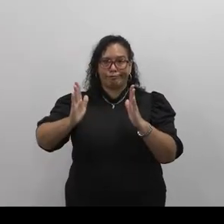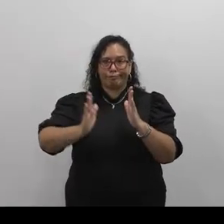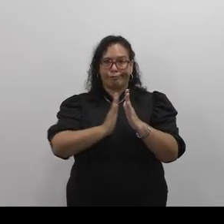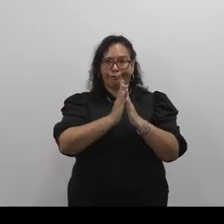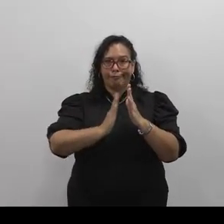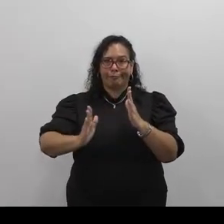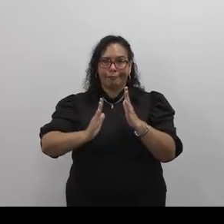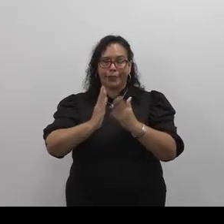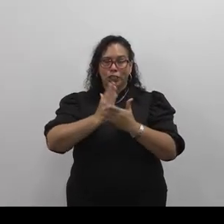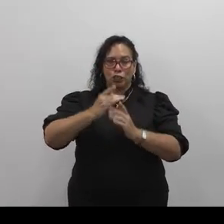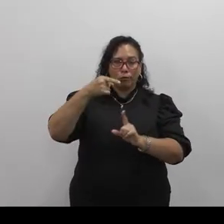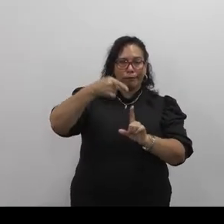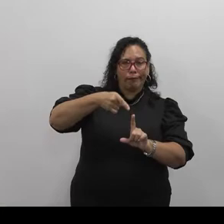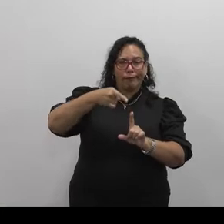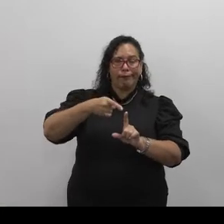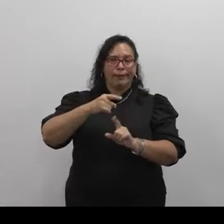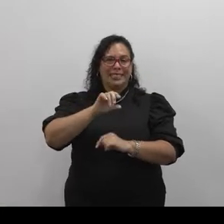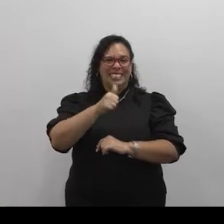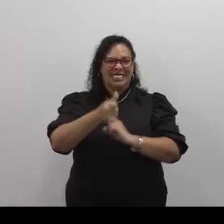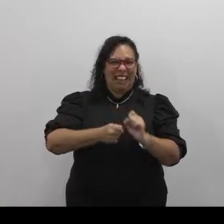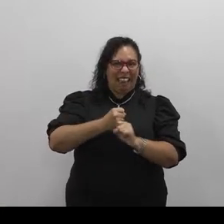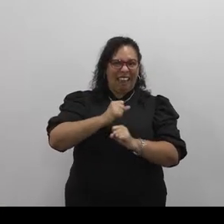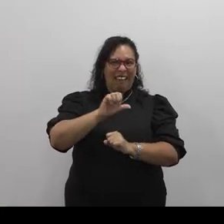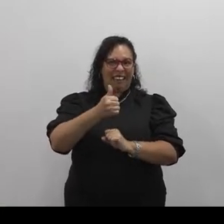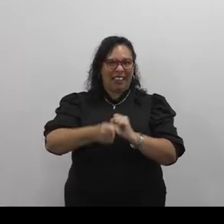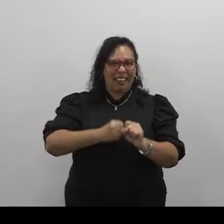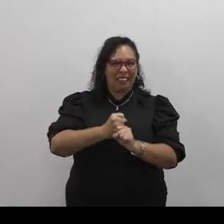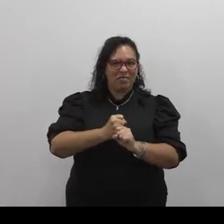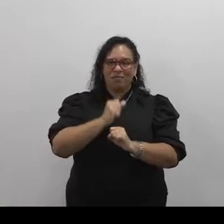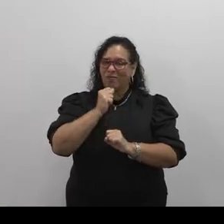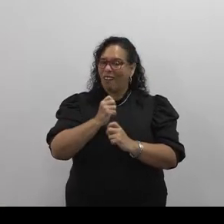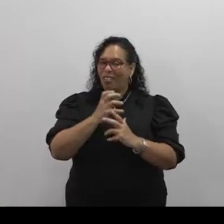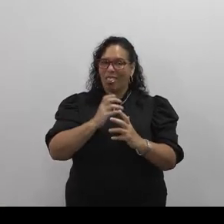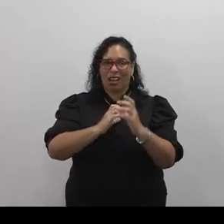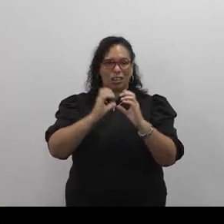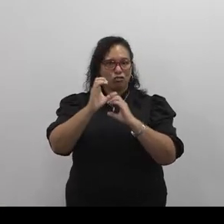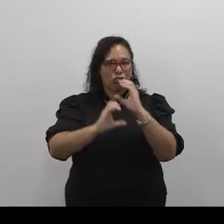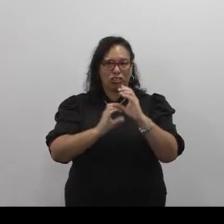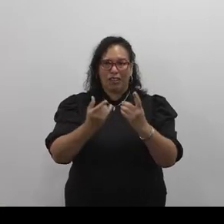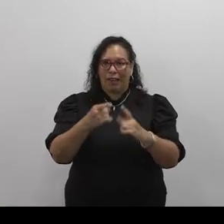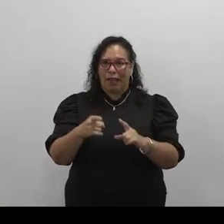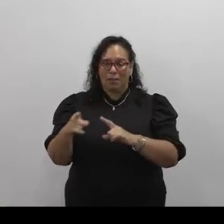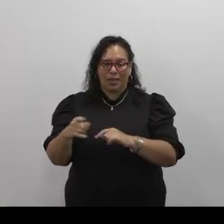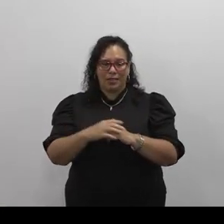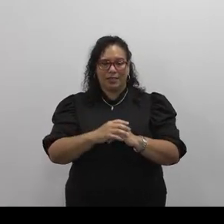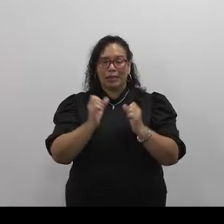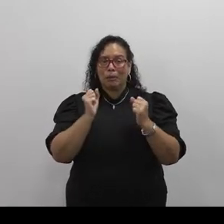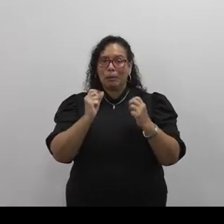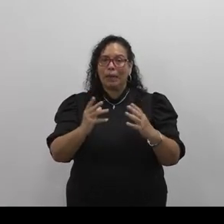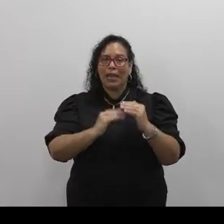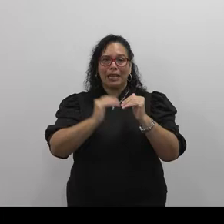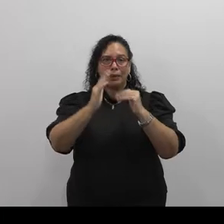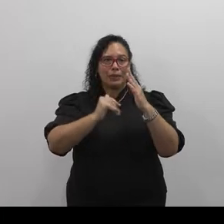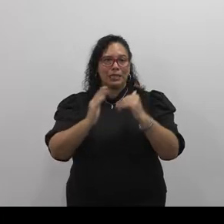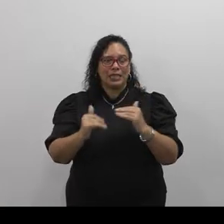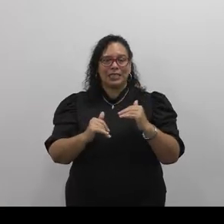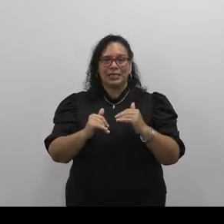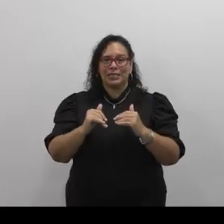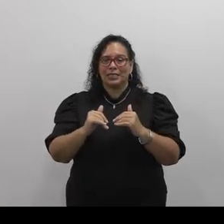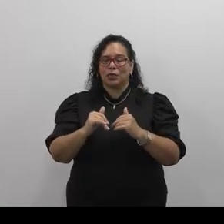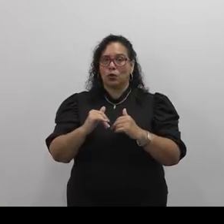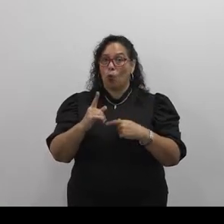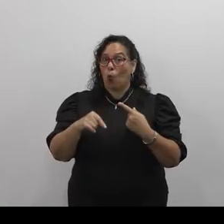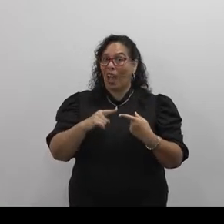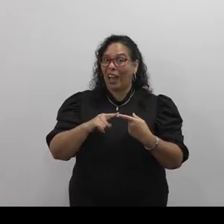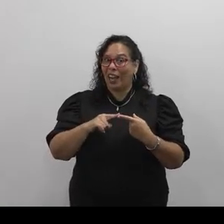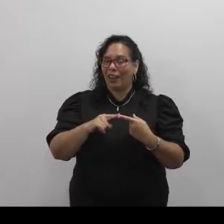certain periods in time, if not decades, where there wasn't much construction going on, right? You see a number of buildings were built in the 40s and 50s